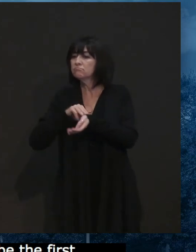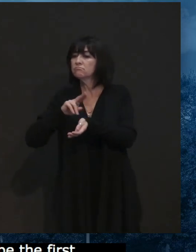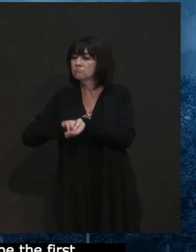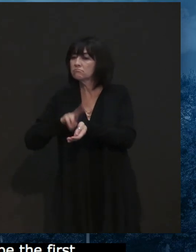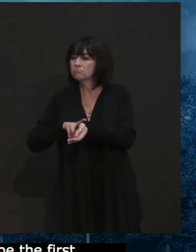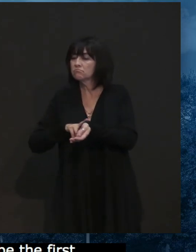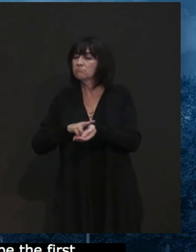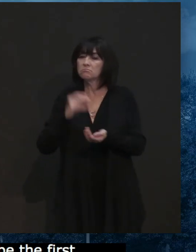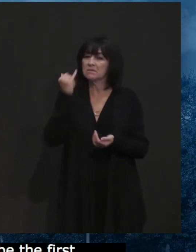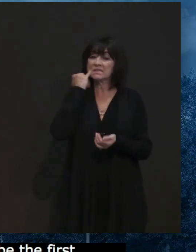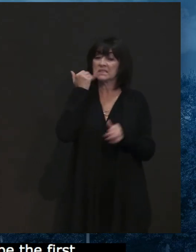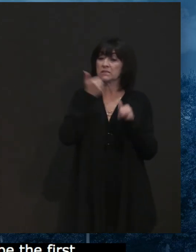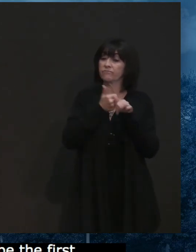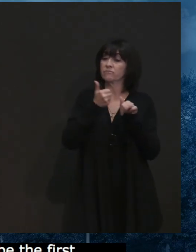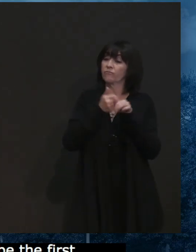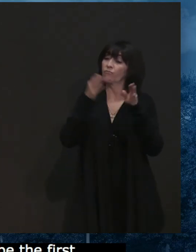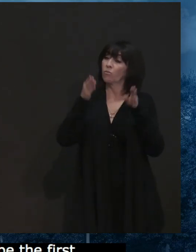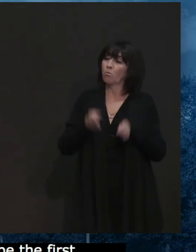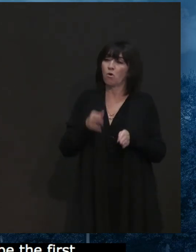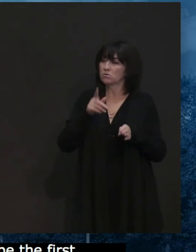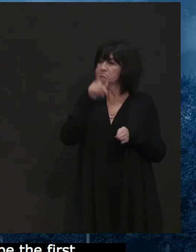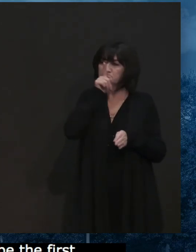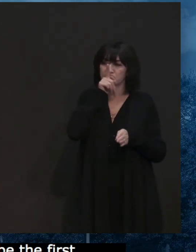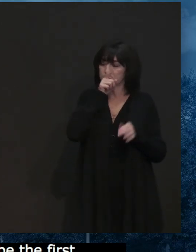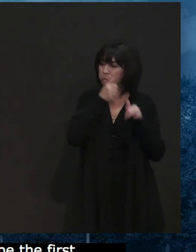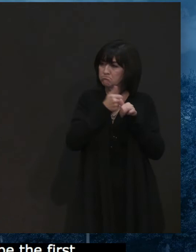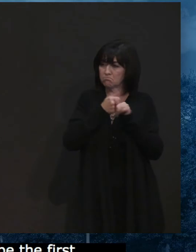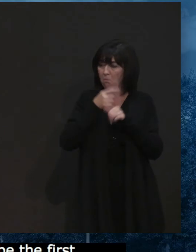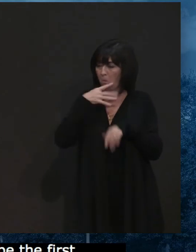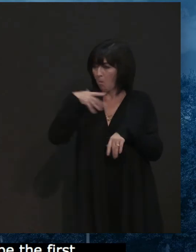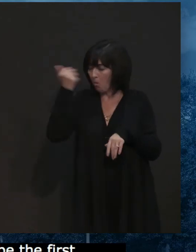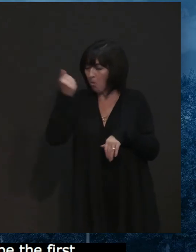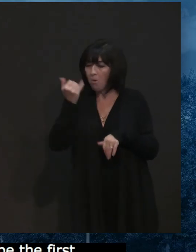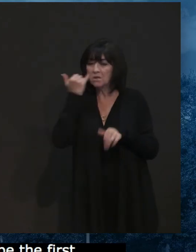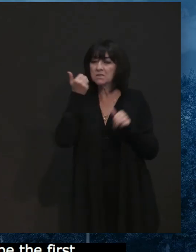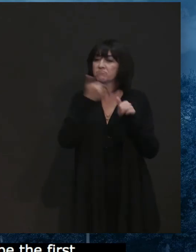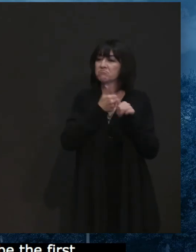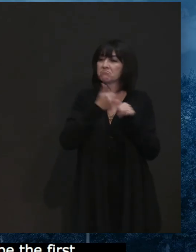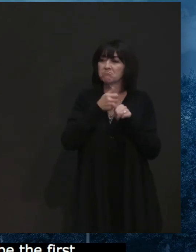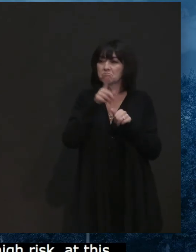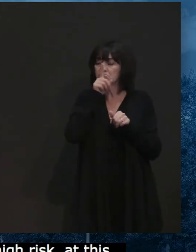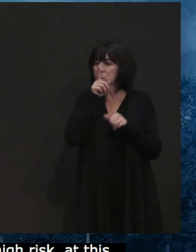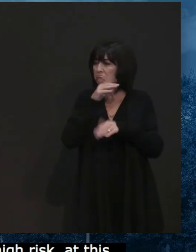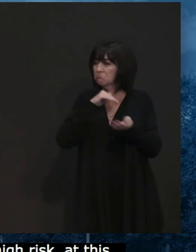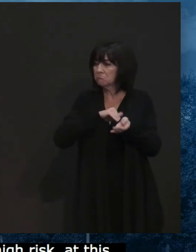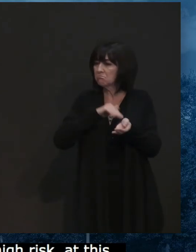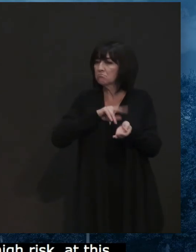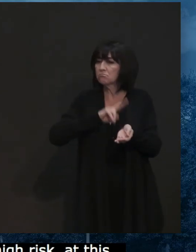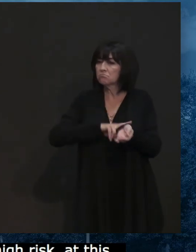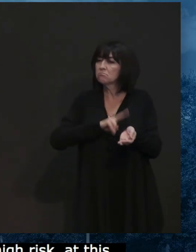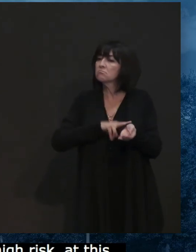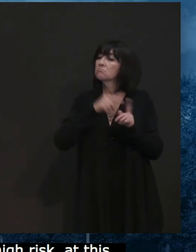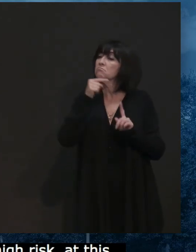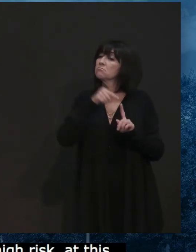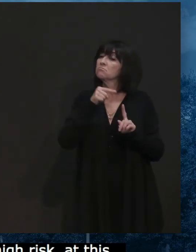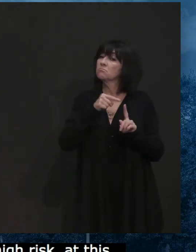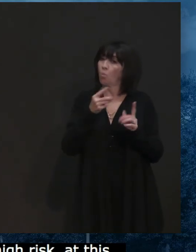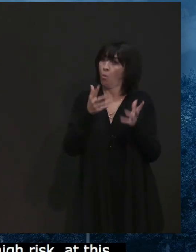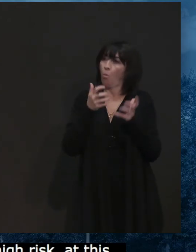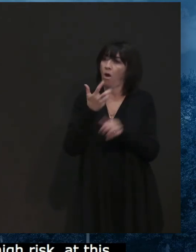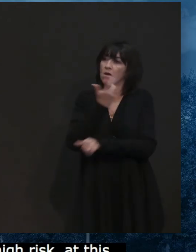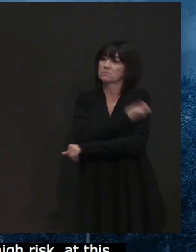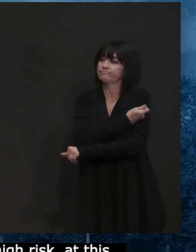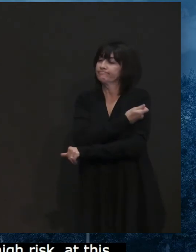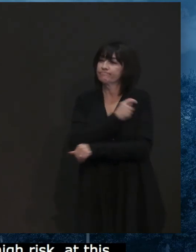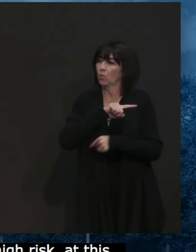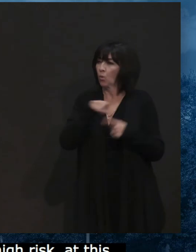expect to, at this point, when can they expect to get their hands on the vaccine? Yeah,